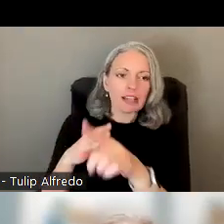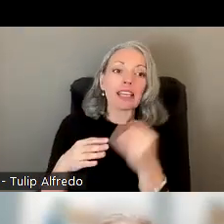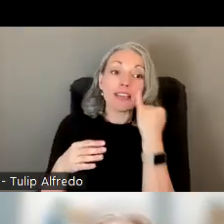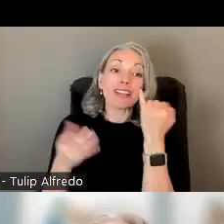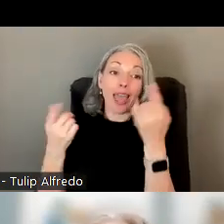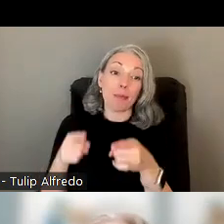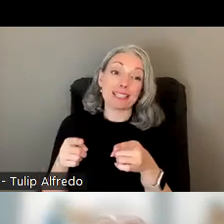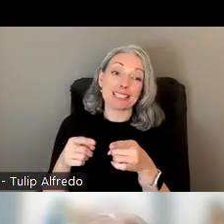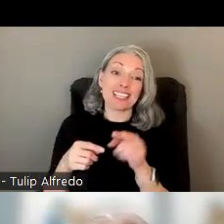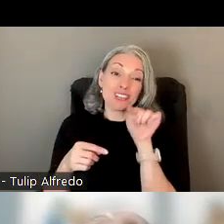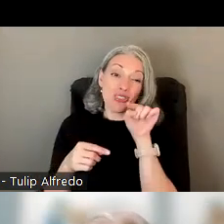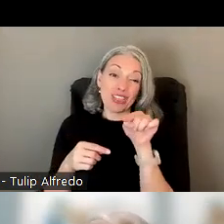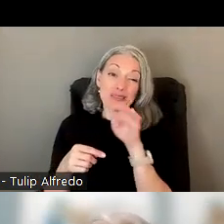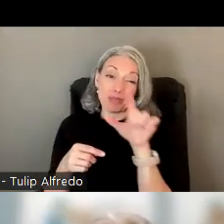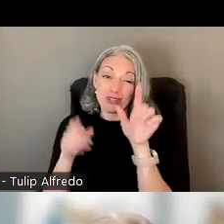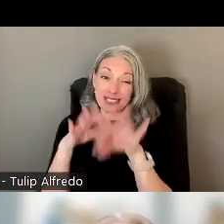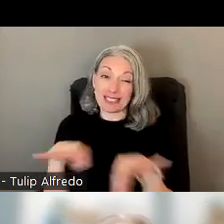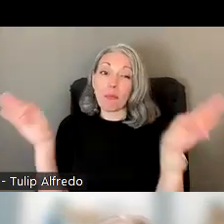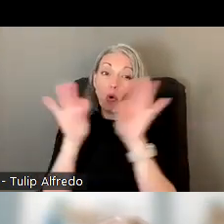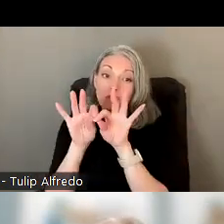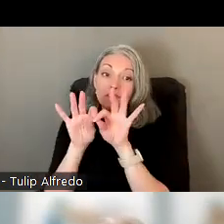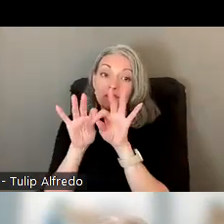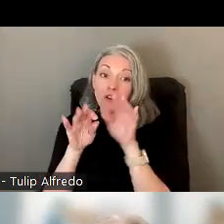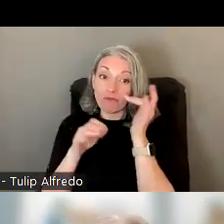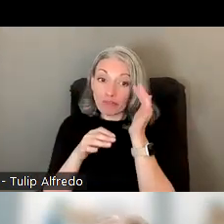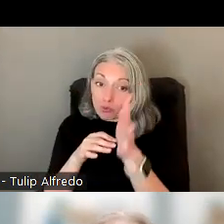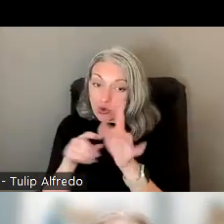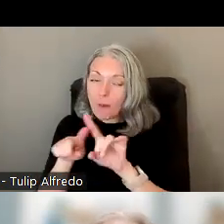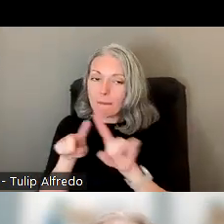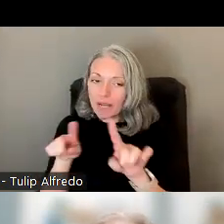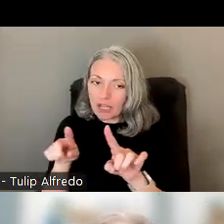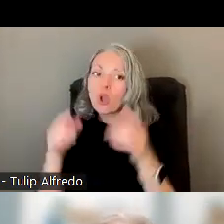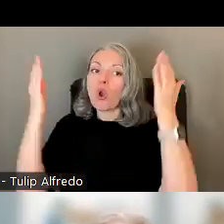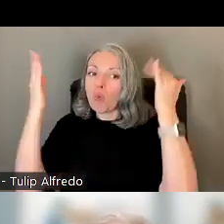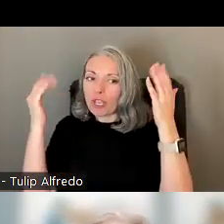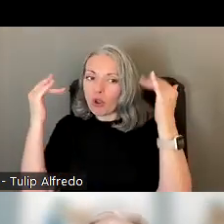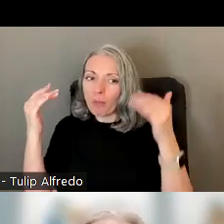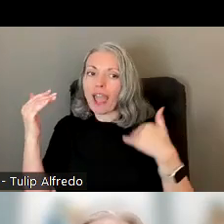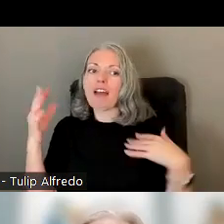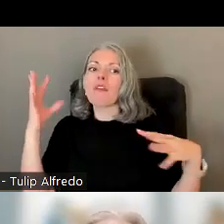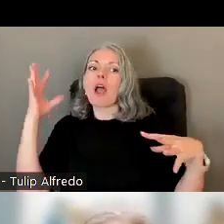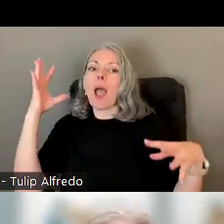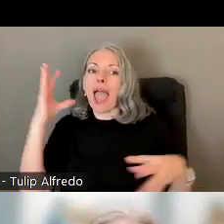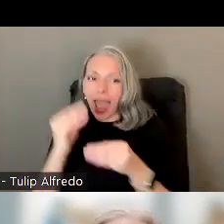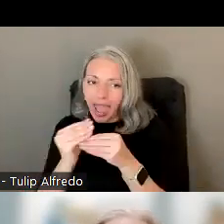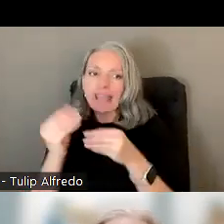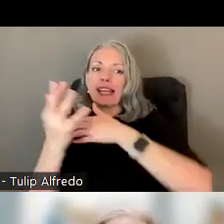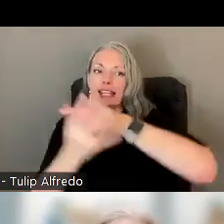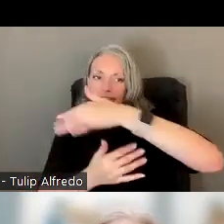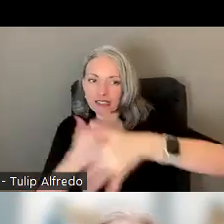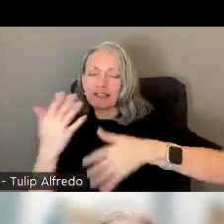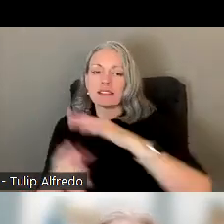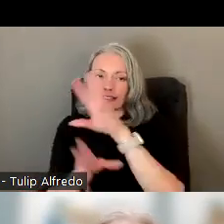So this bill is a really important step forward, but we definitely hope that there is even more engagement from the governor's